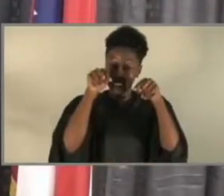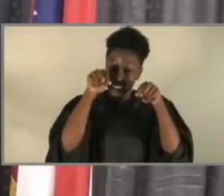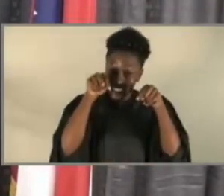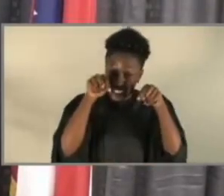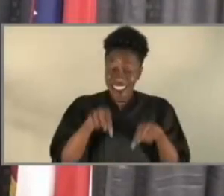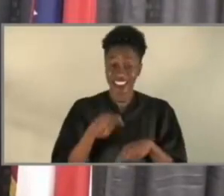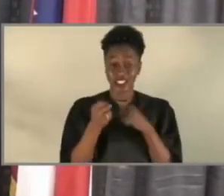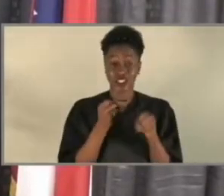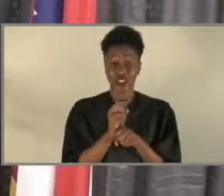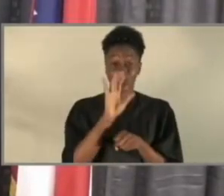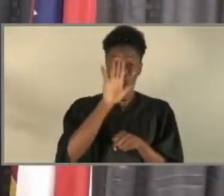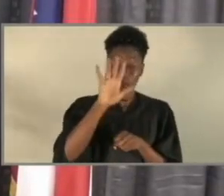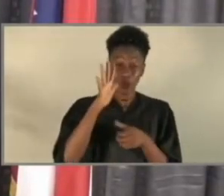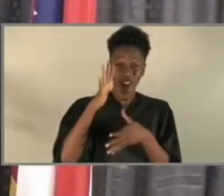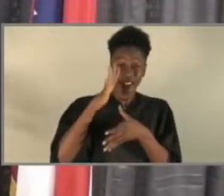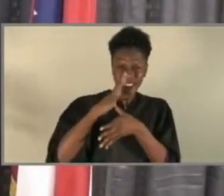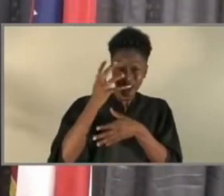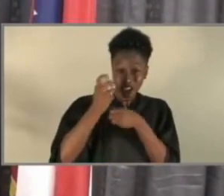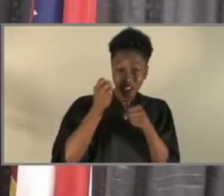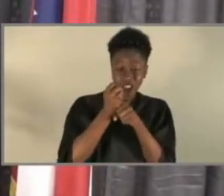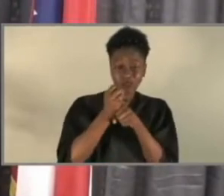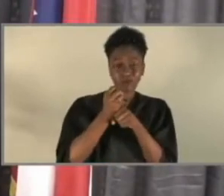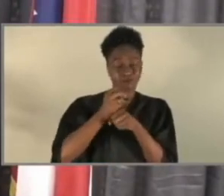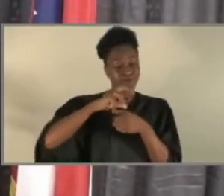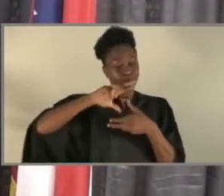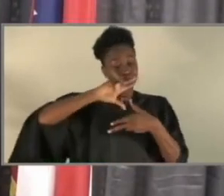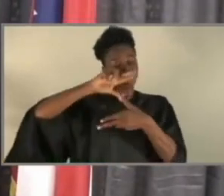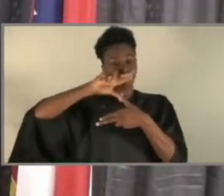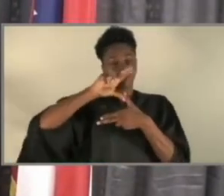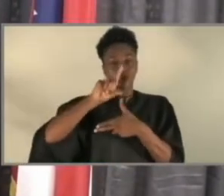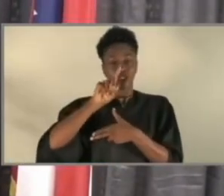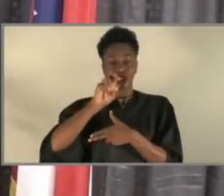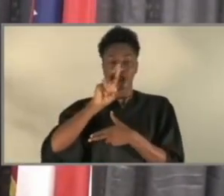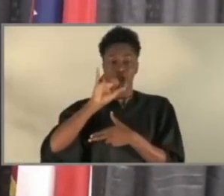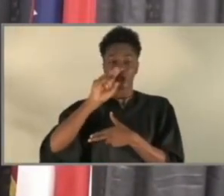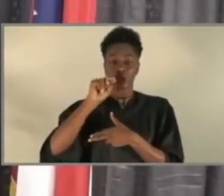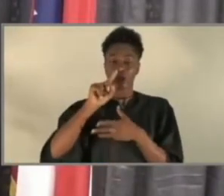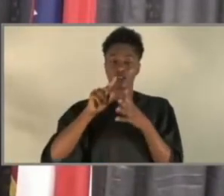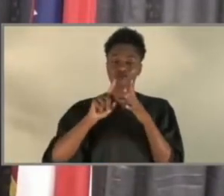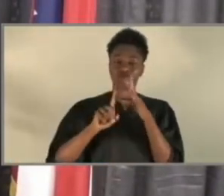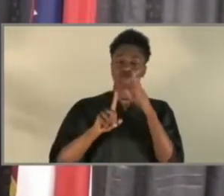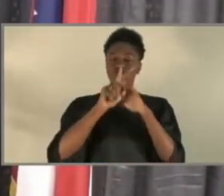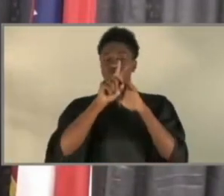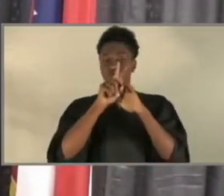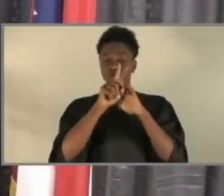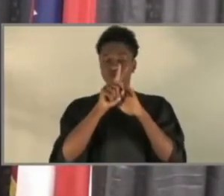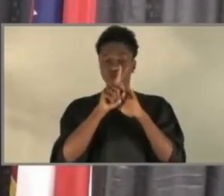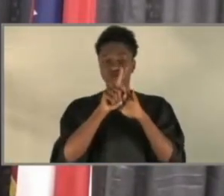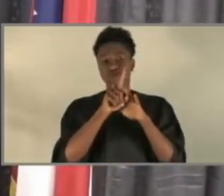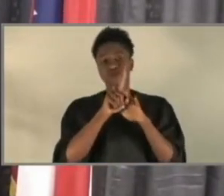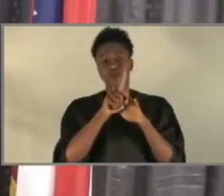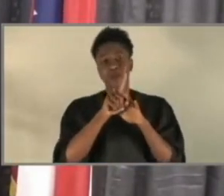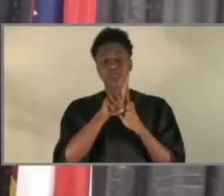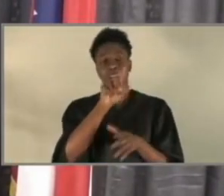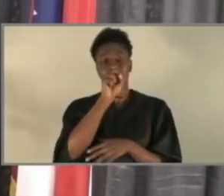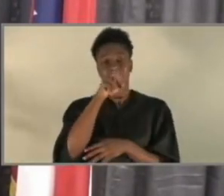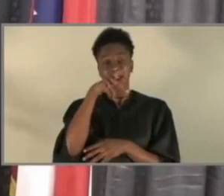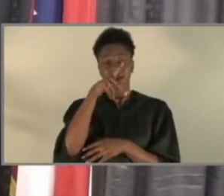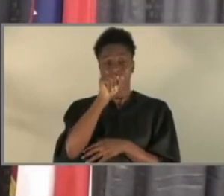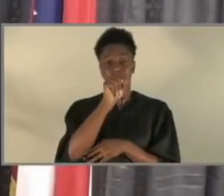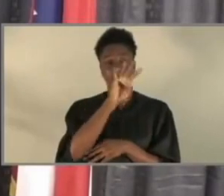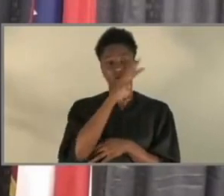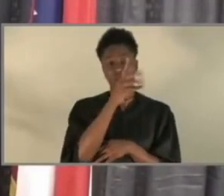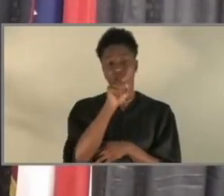year, Hurricane Dorian made a brief appearance September 4th through the 5th,